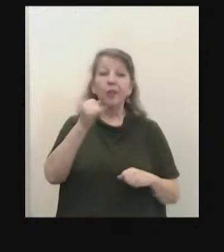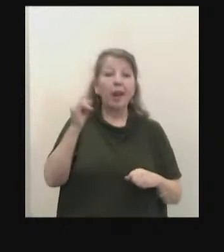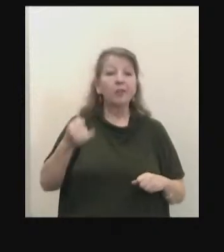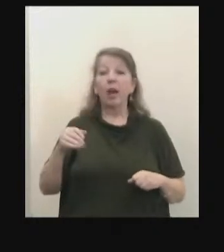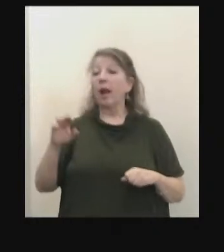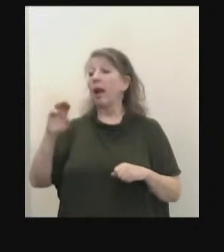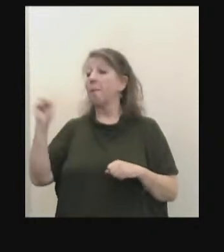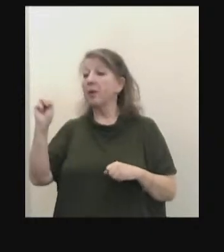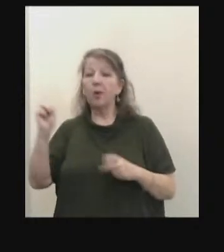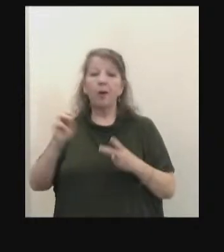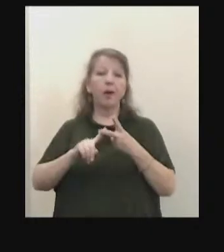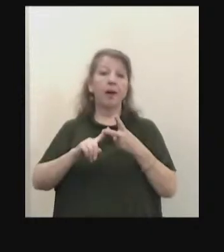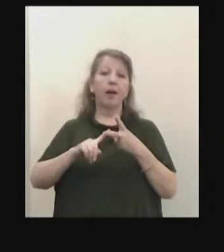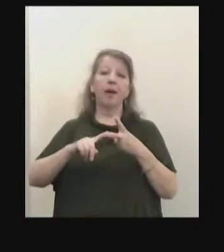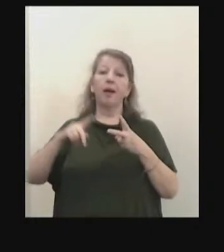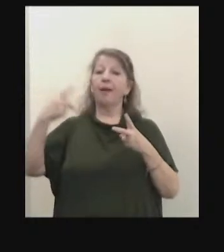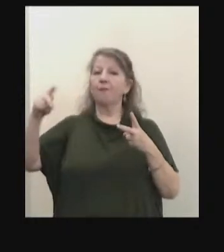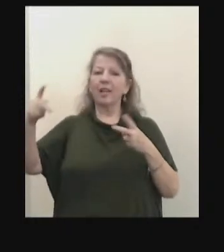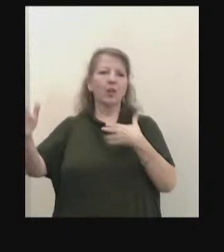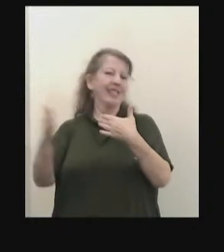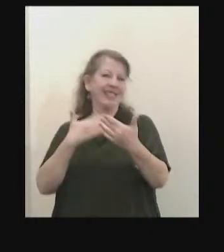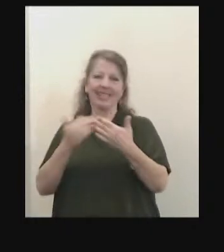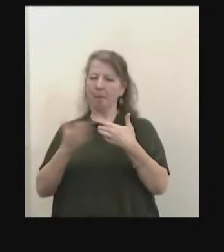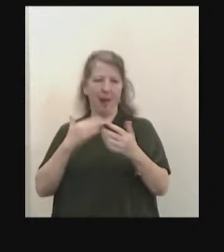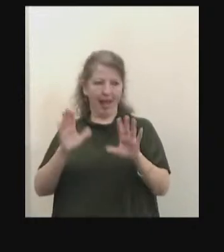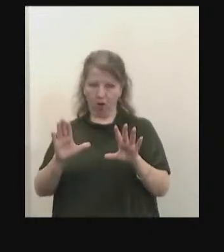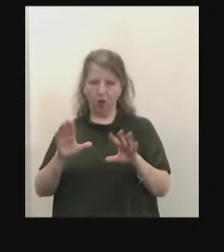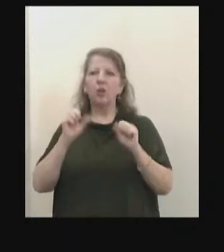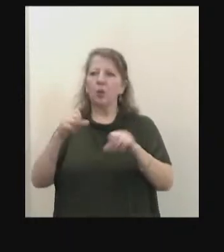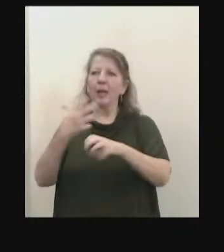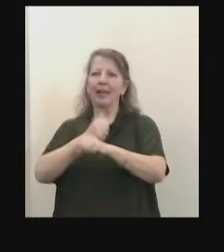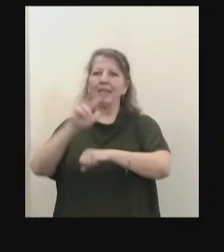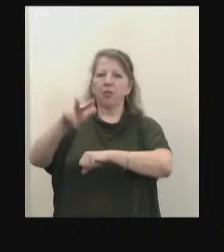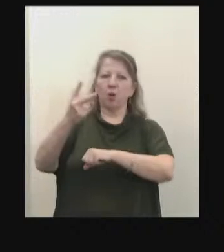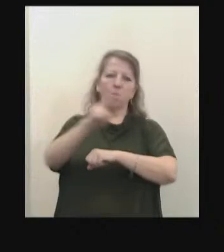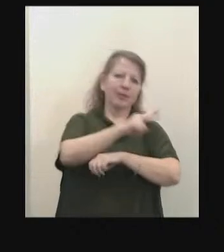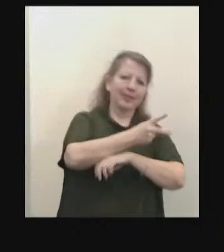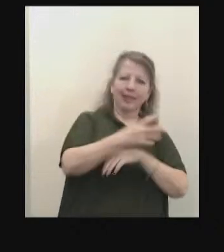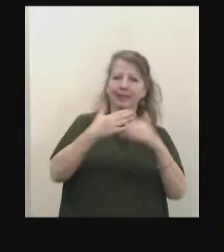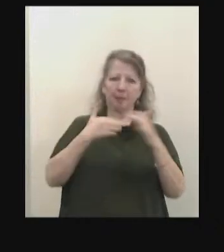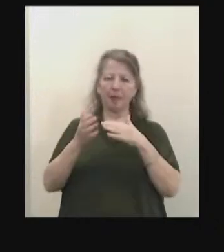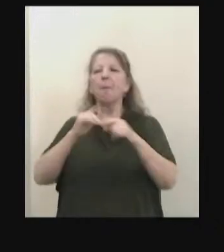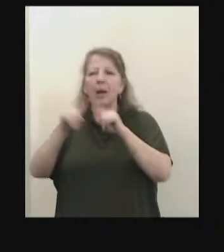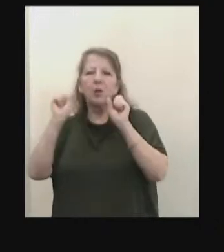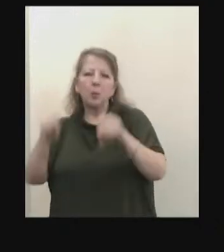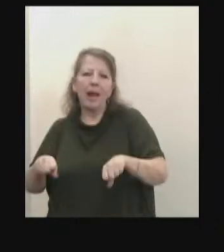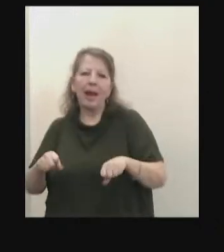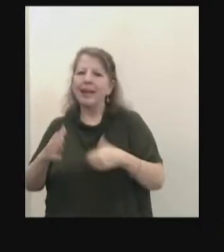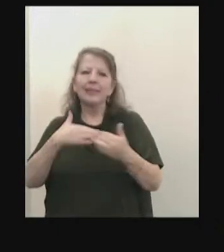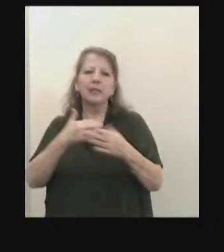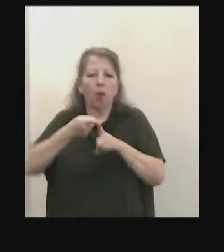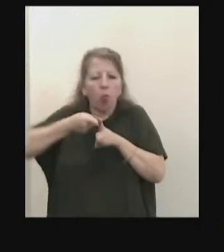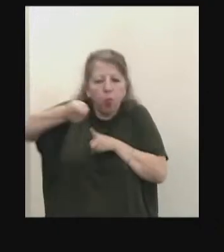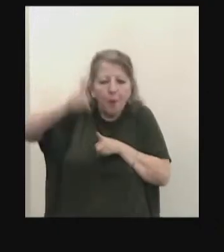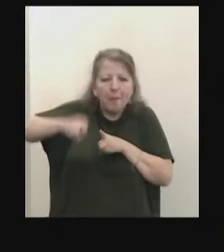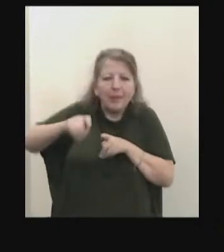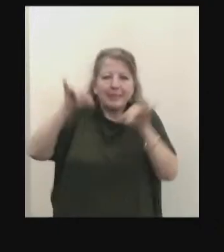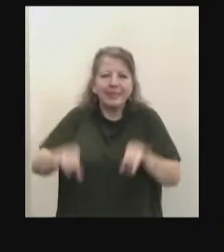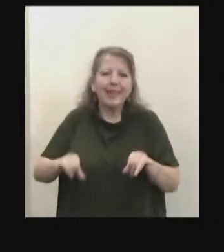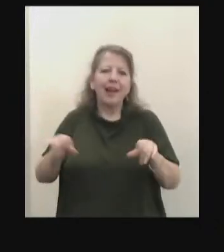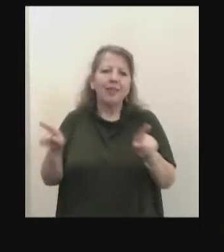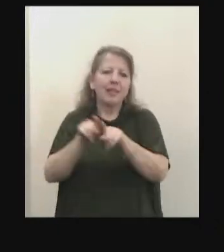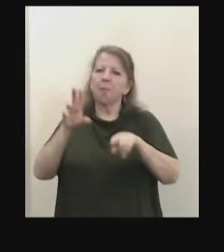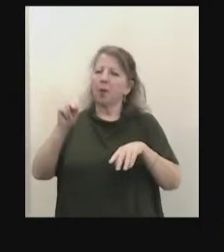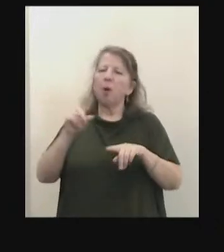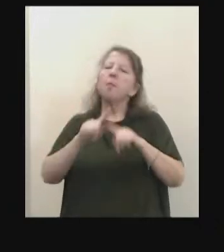a Pfizer, whatever you feel comfortable with. We want to give people options. But the bottom line is it's so important to get this